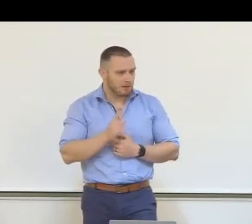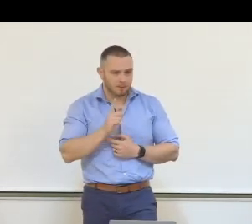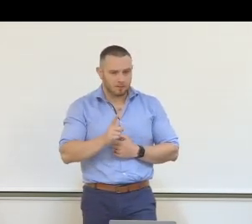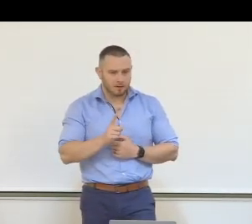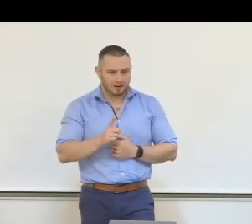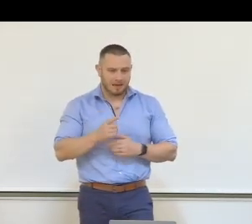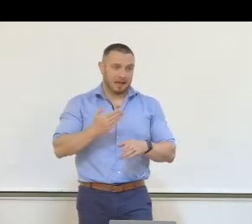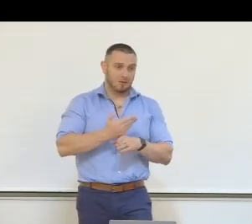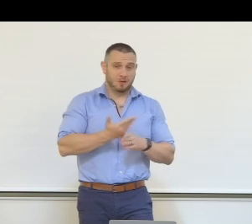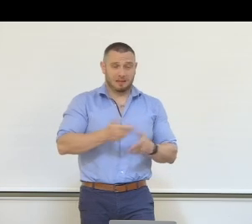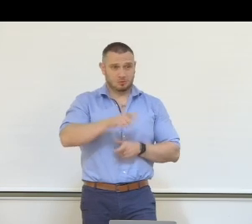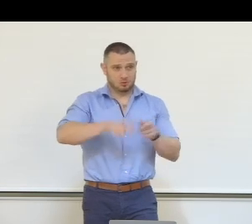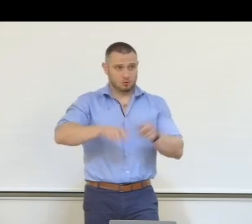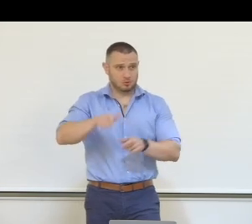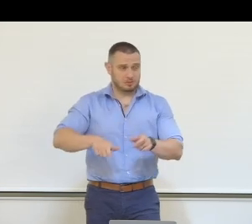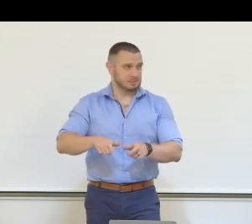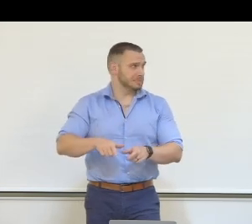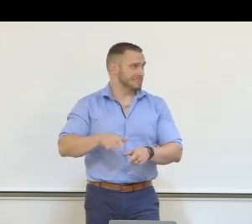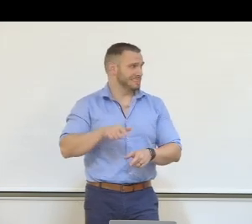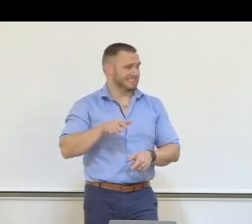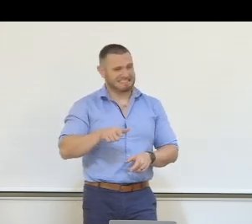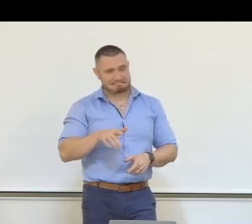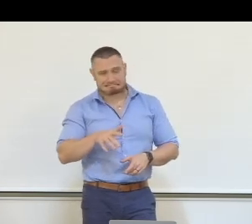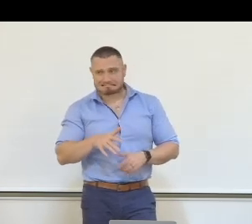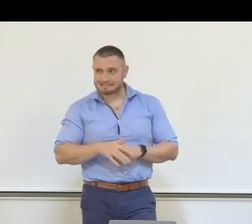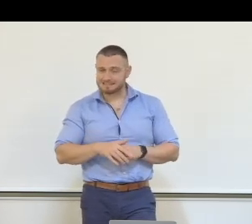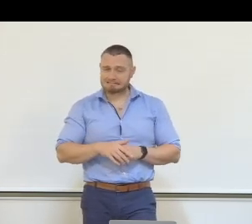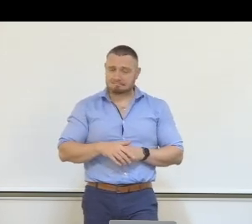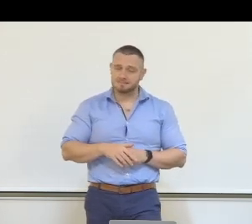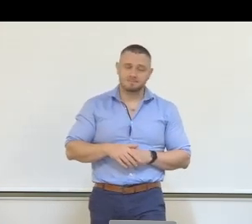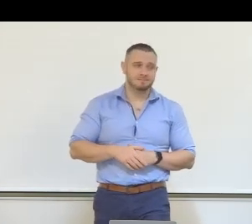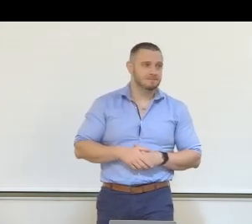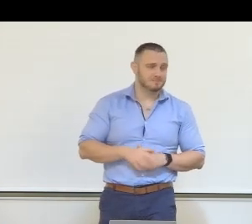lot with students nowadays, and it's getting there. It's getting there.